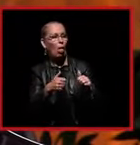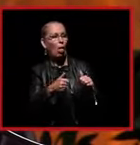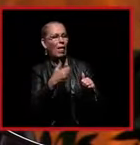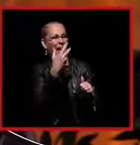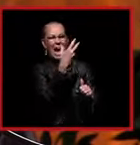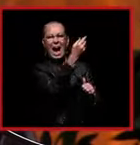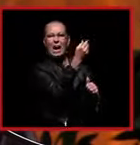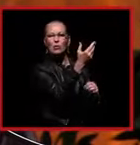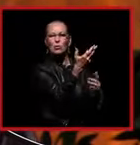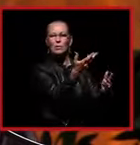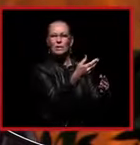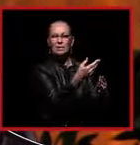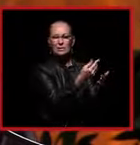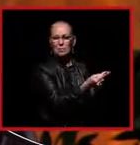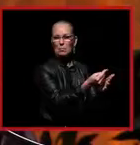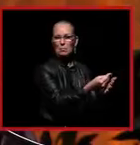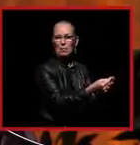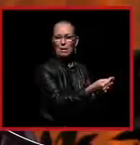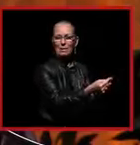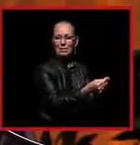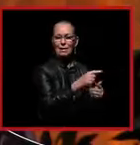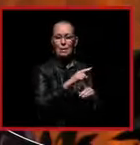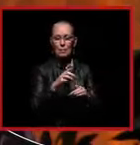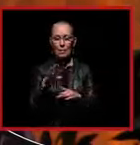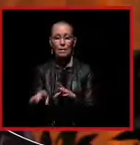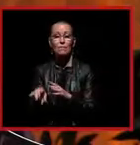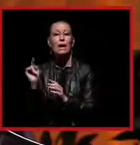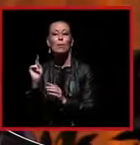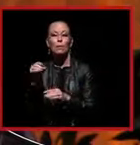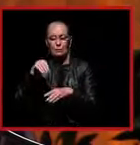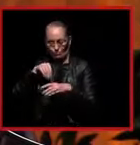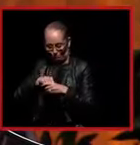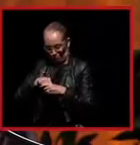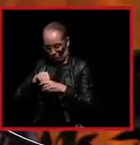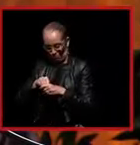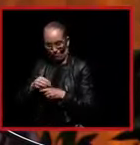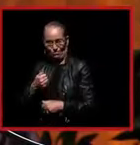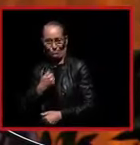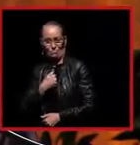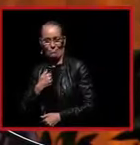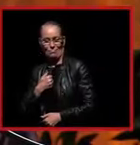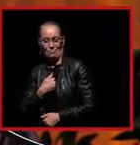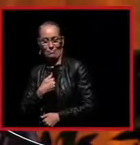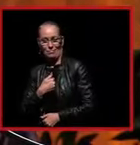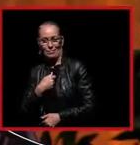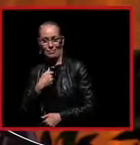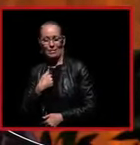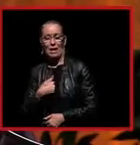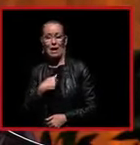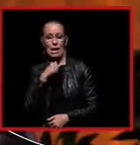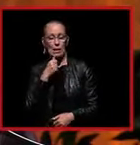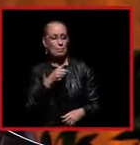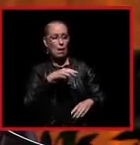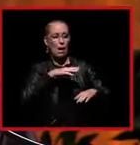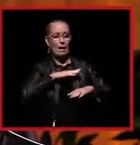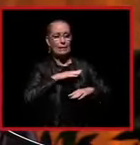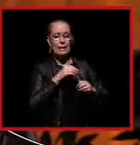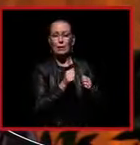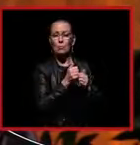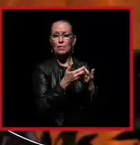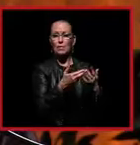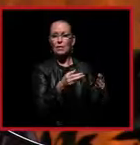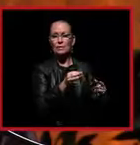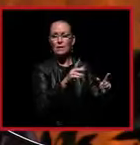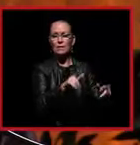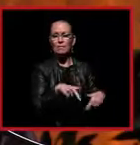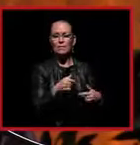world, but discovered in your inner world. I am not condemning the stuff of life. We all want the